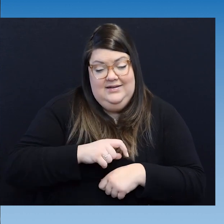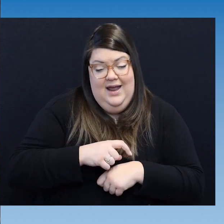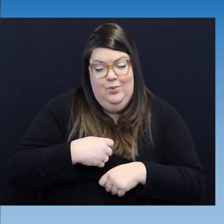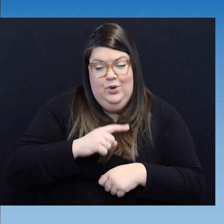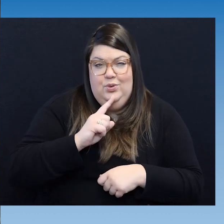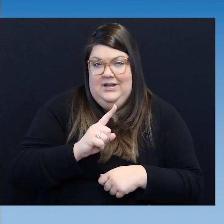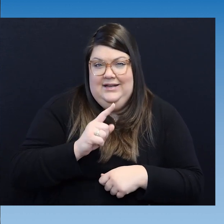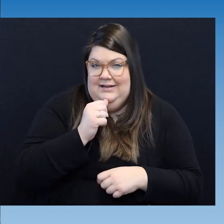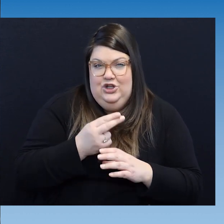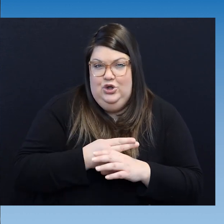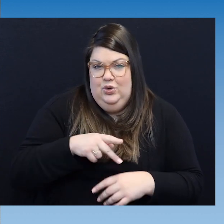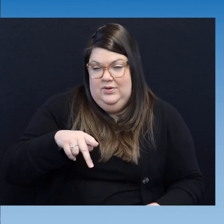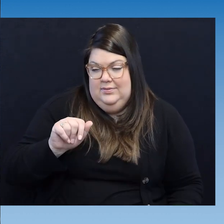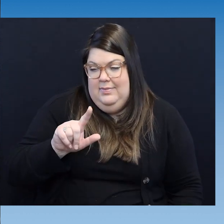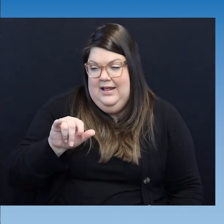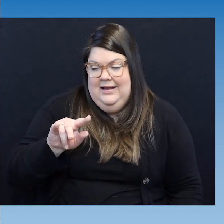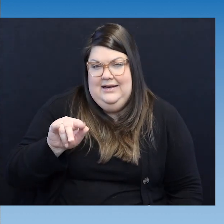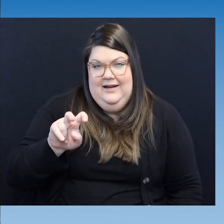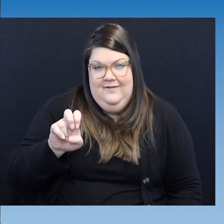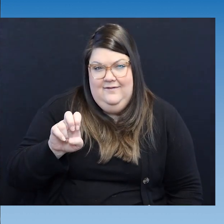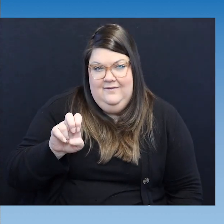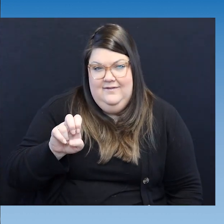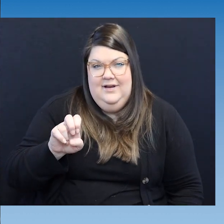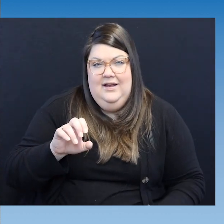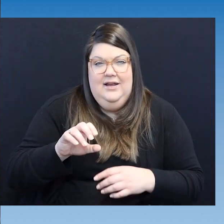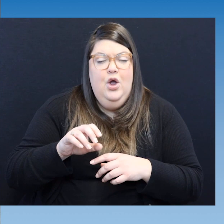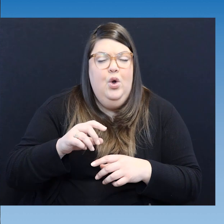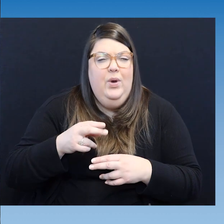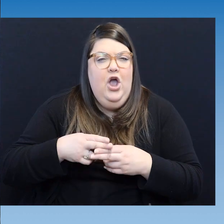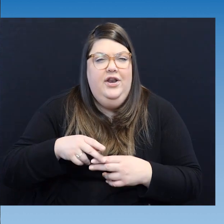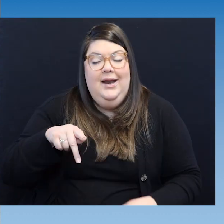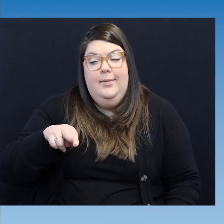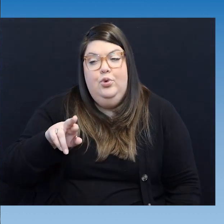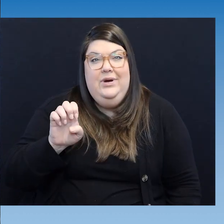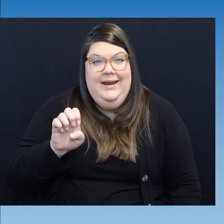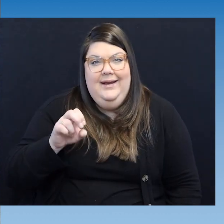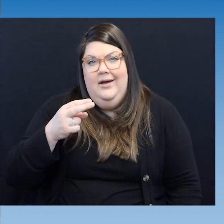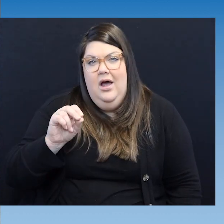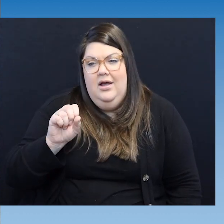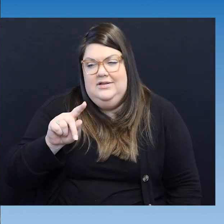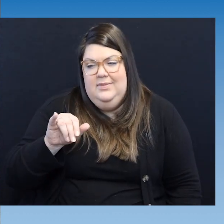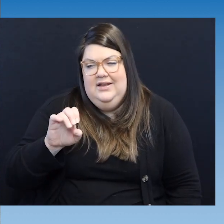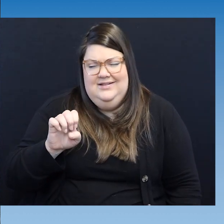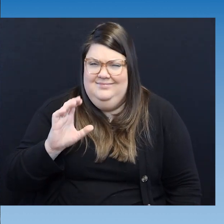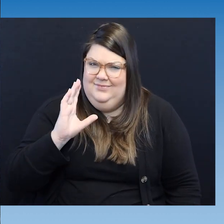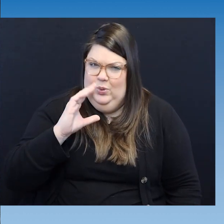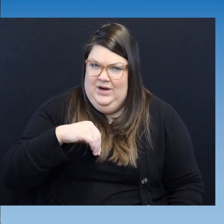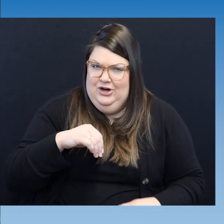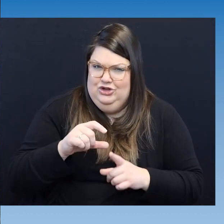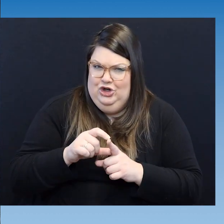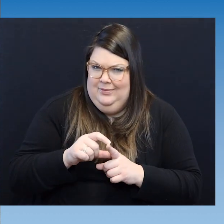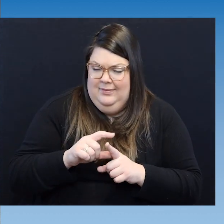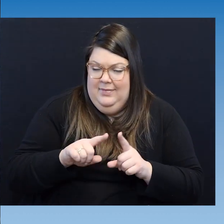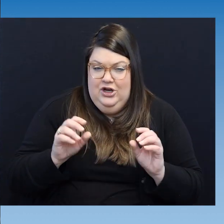didn't use the word palliative. We used pre-hospice, which was a really bizarre term, but nobody